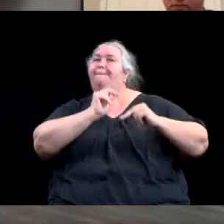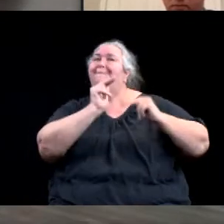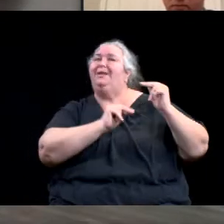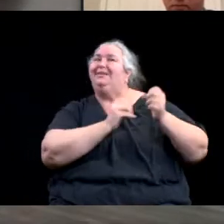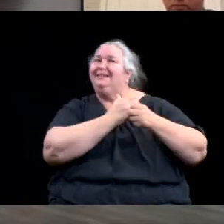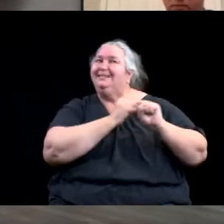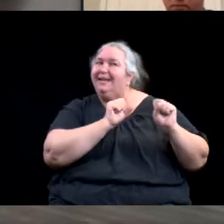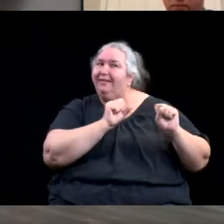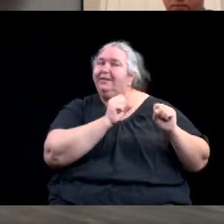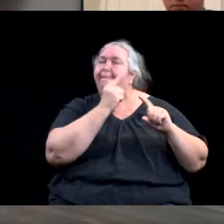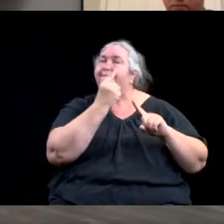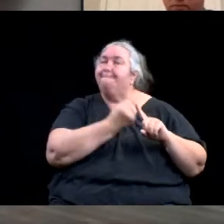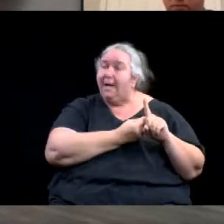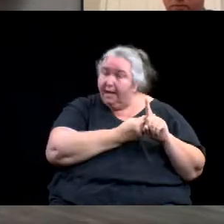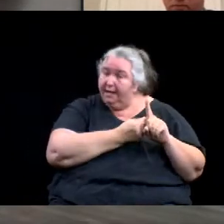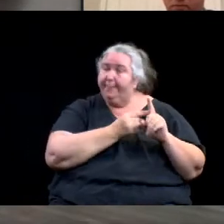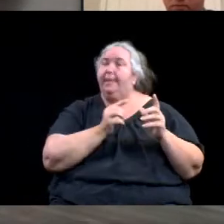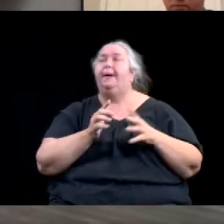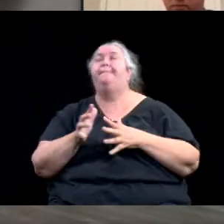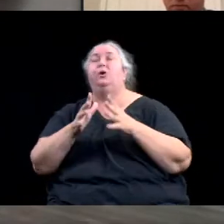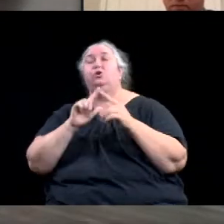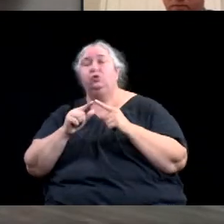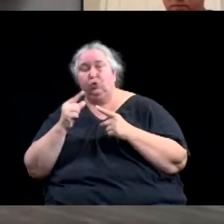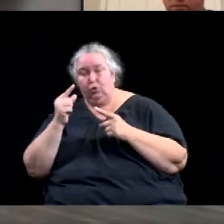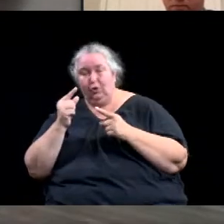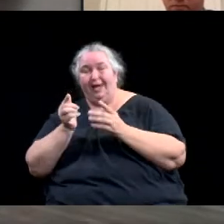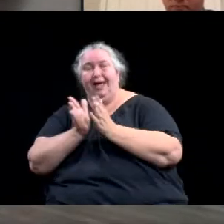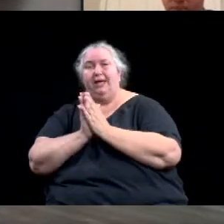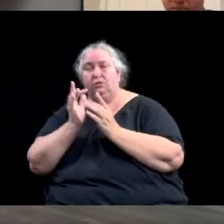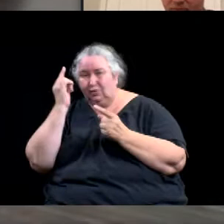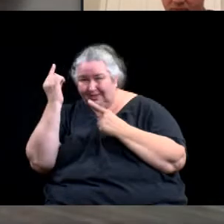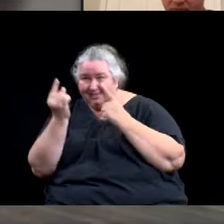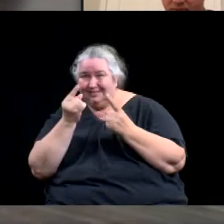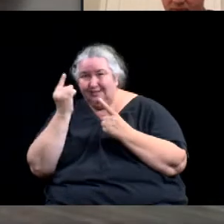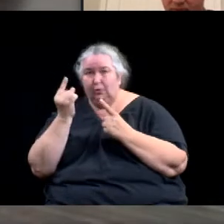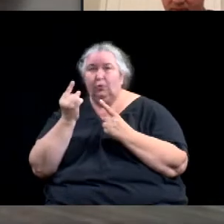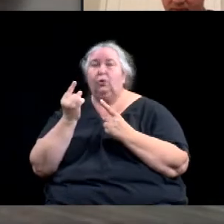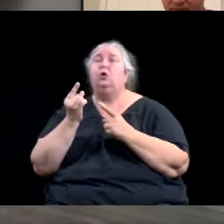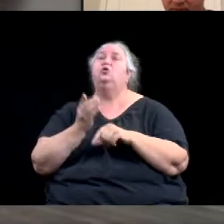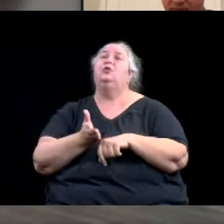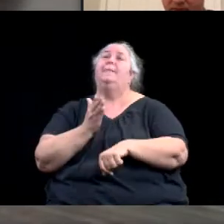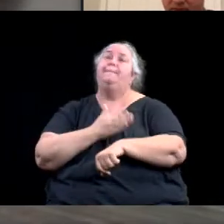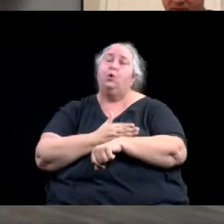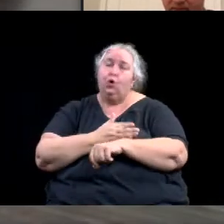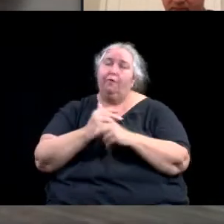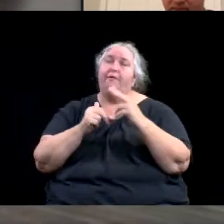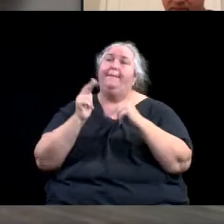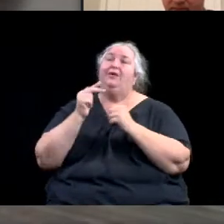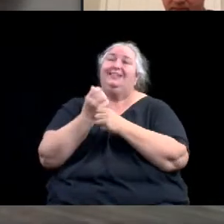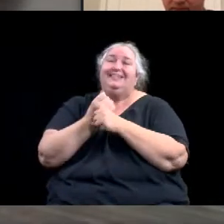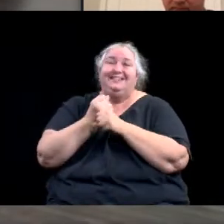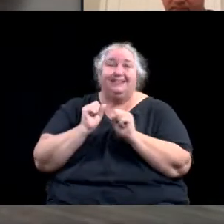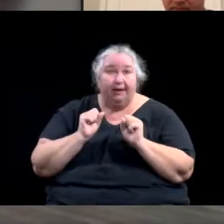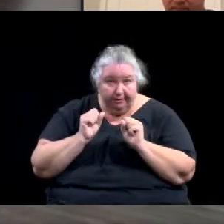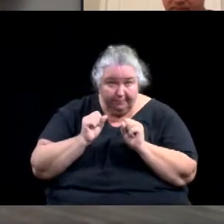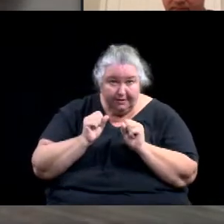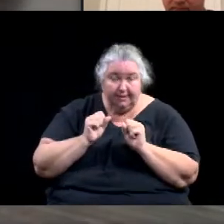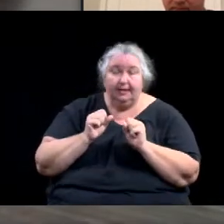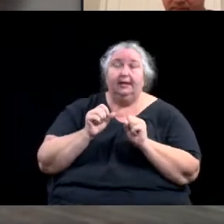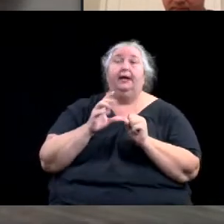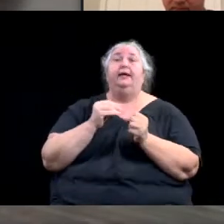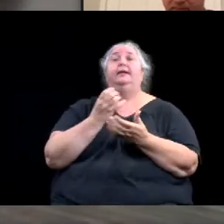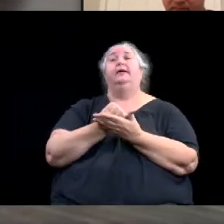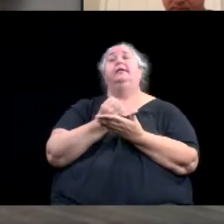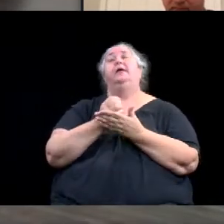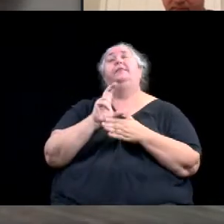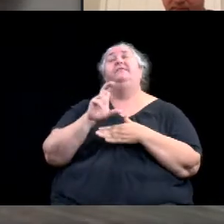and economic investment at home and in the community, and to acknowledge the essential service provided to all